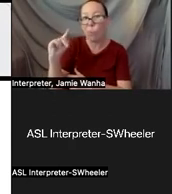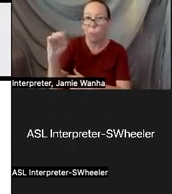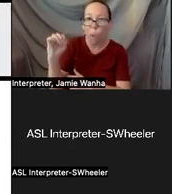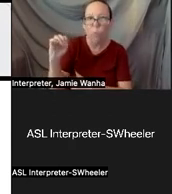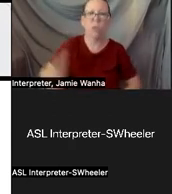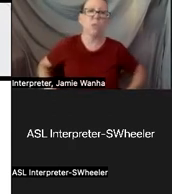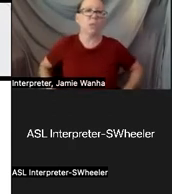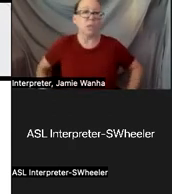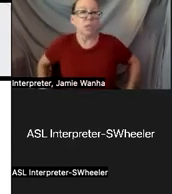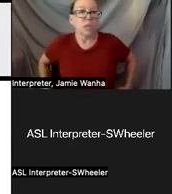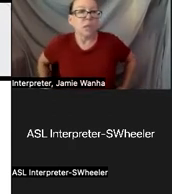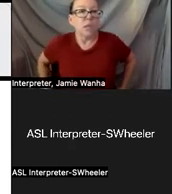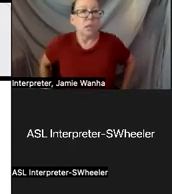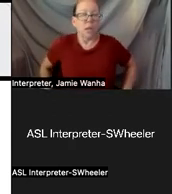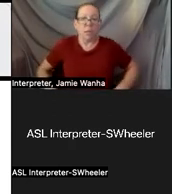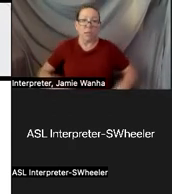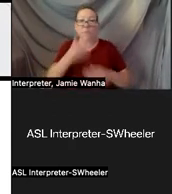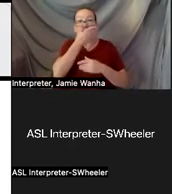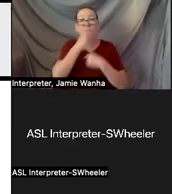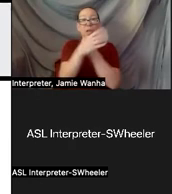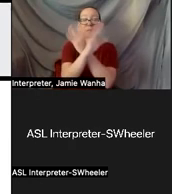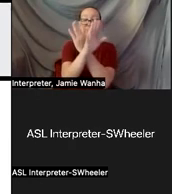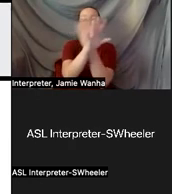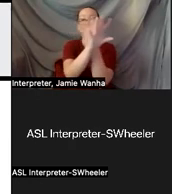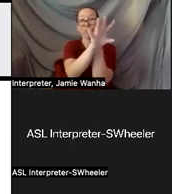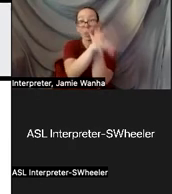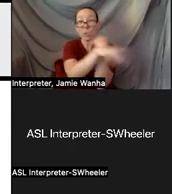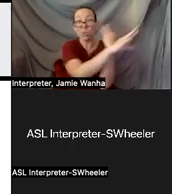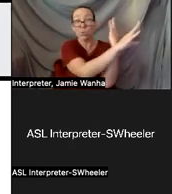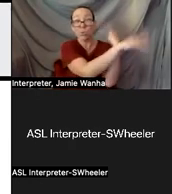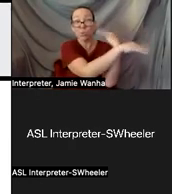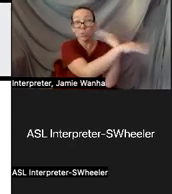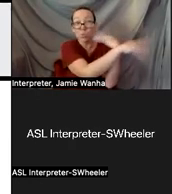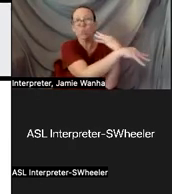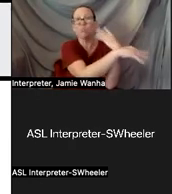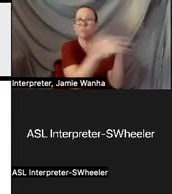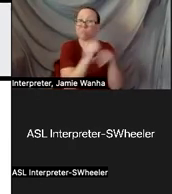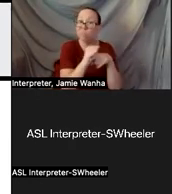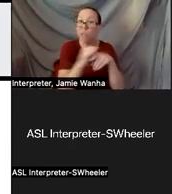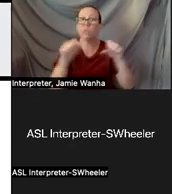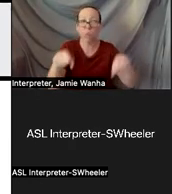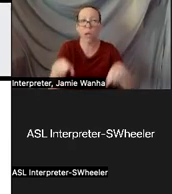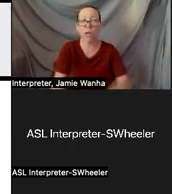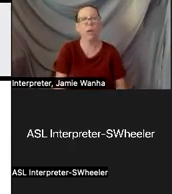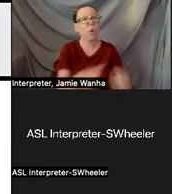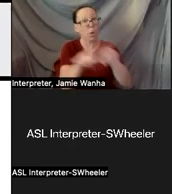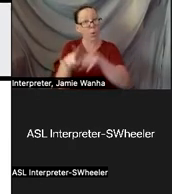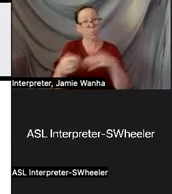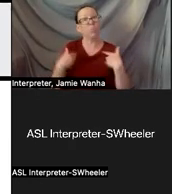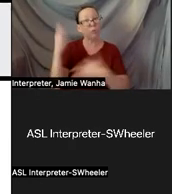COVID, people were doing their drills over Zoom like this. It's really possible to do. And we do have presentations that you can use for either way, whether